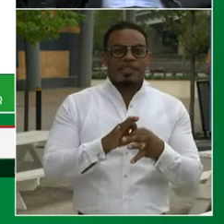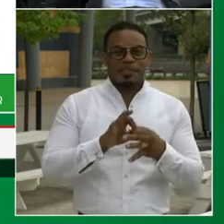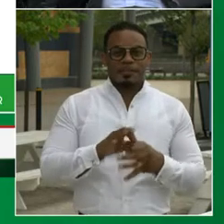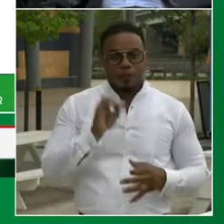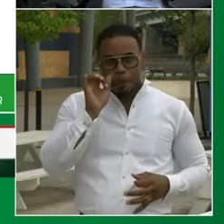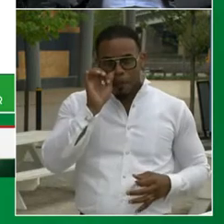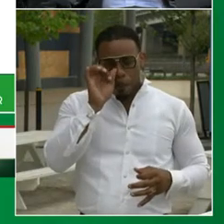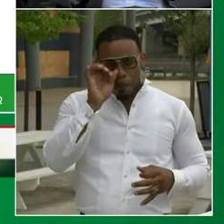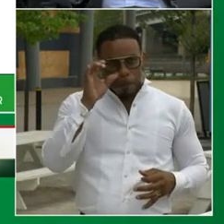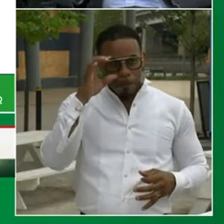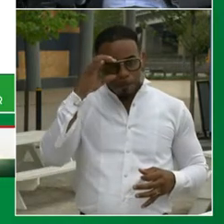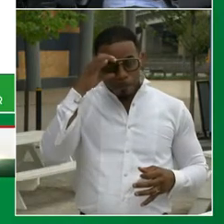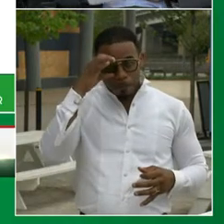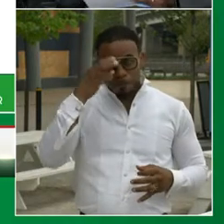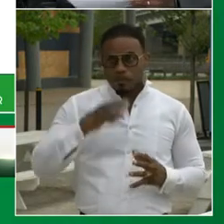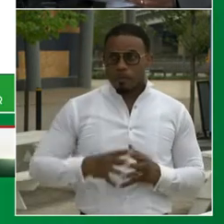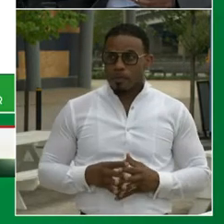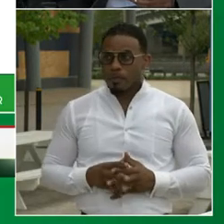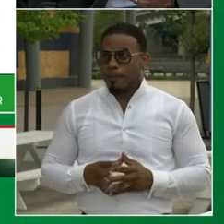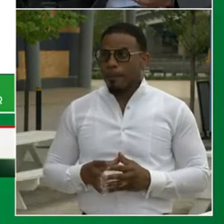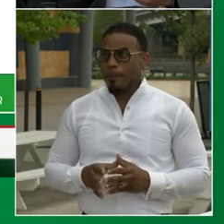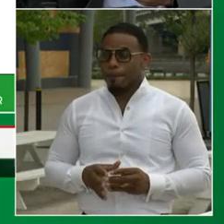connection.